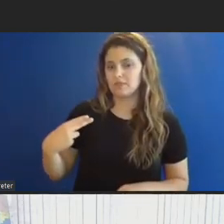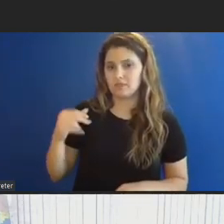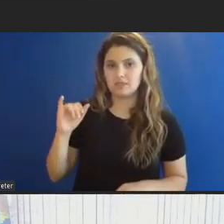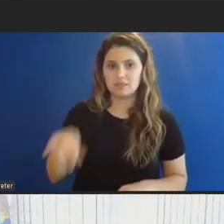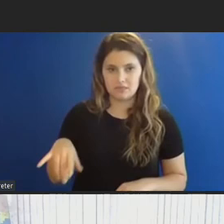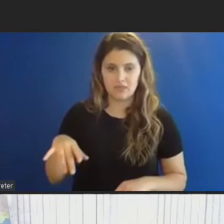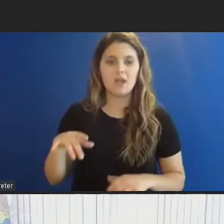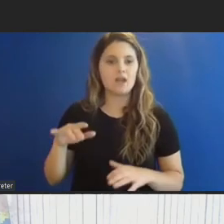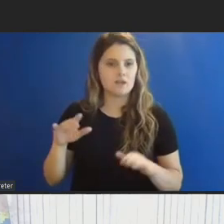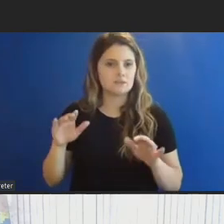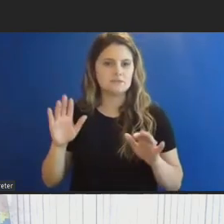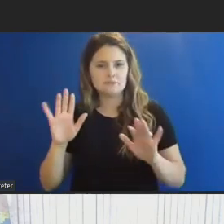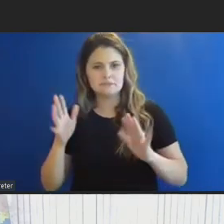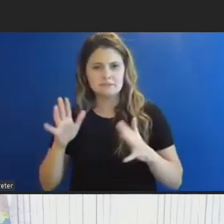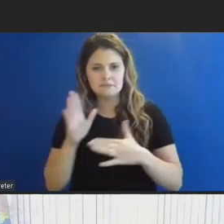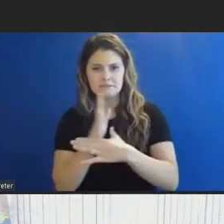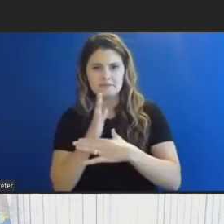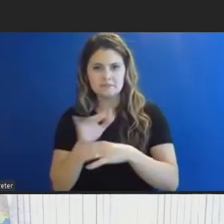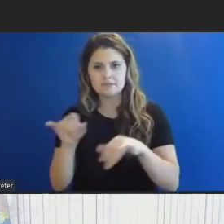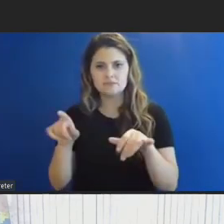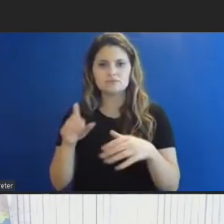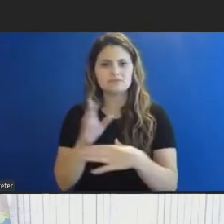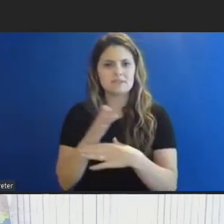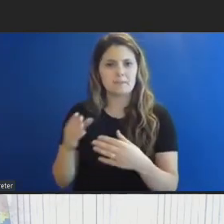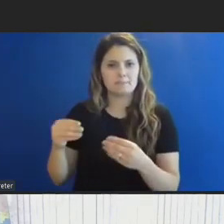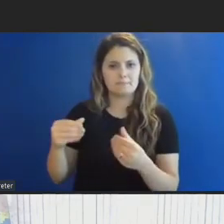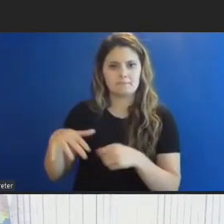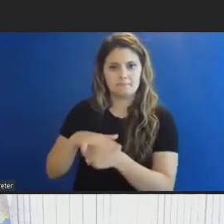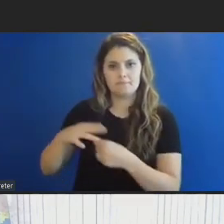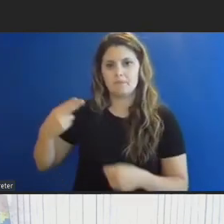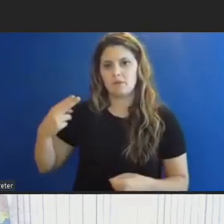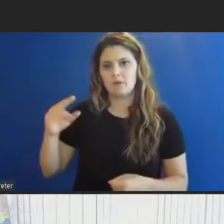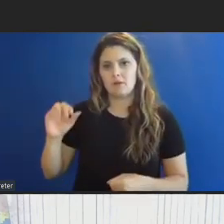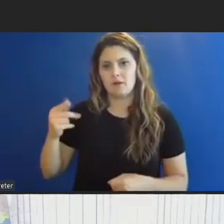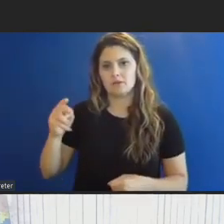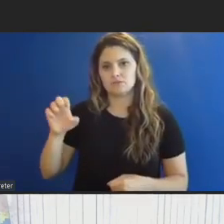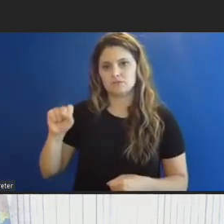shares sort of the same piece of property with Hodges Elementary.